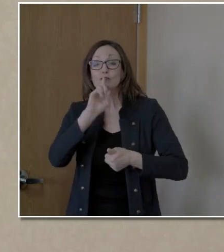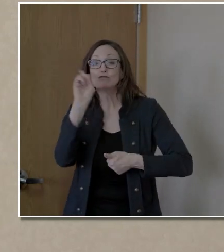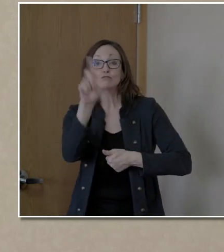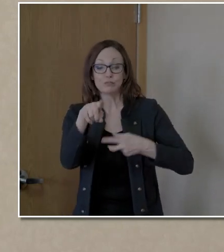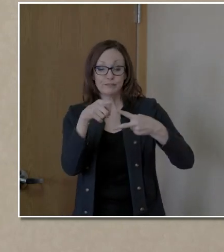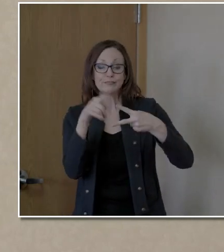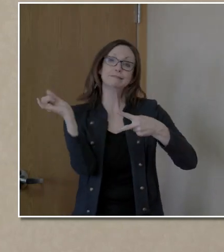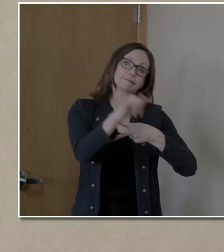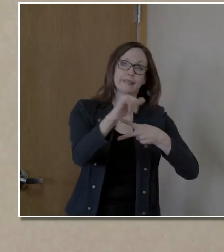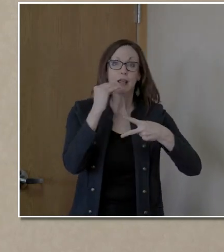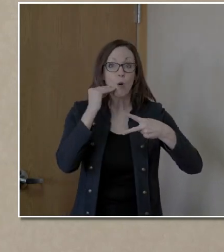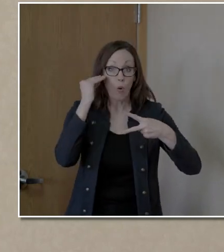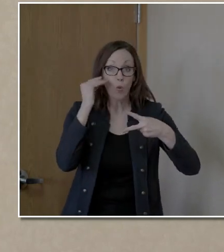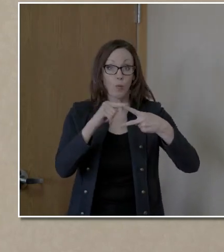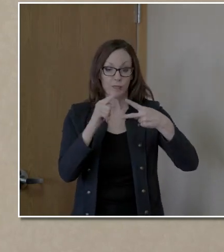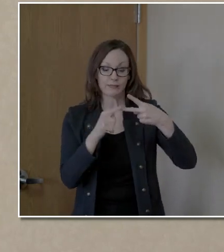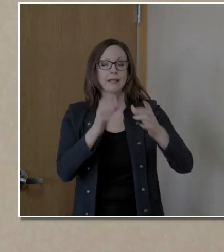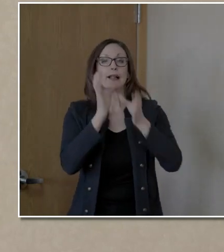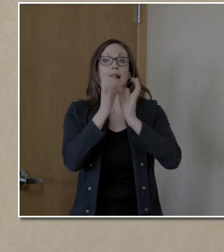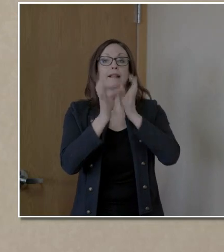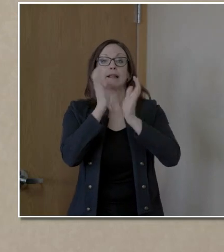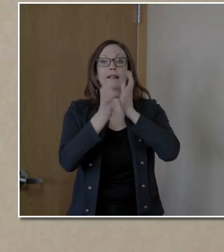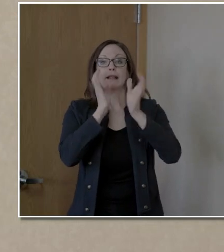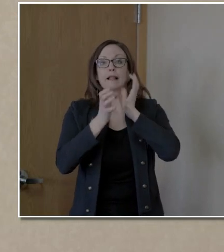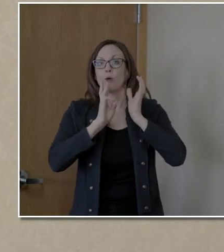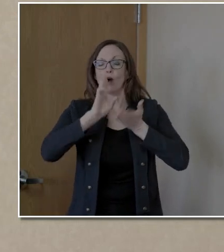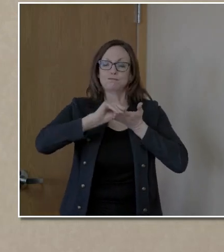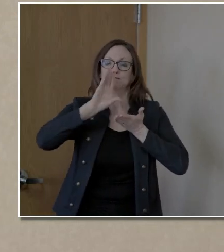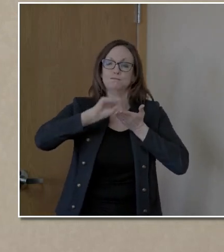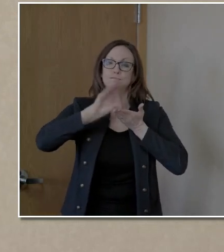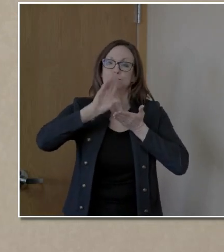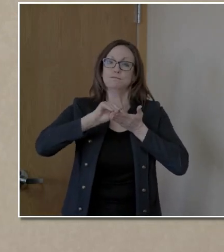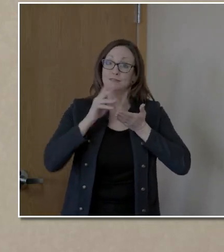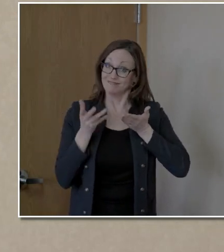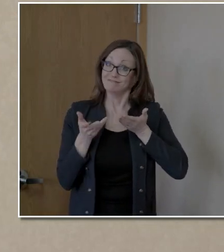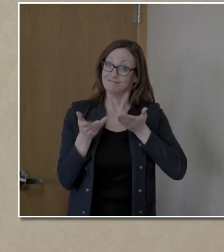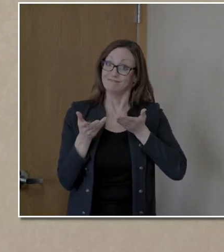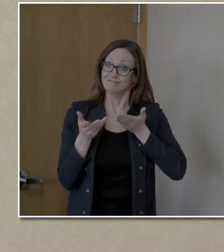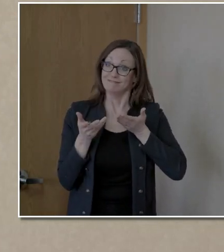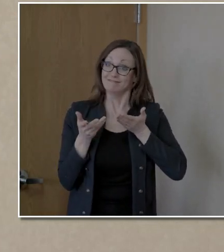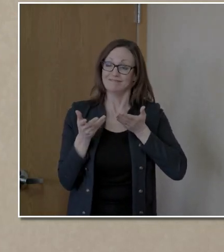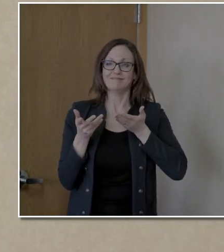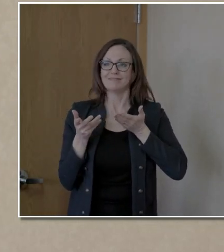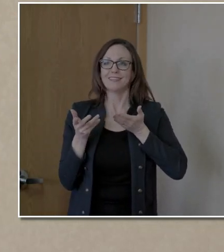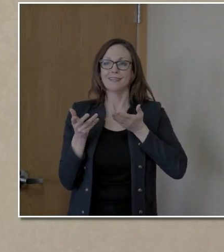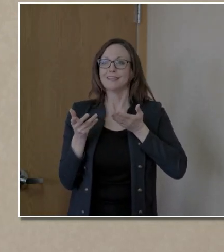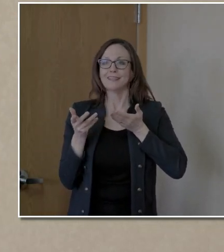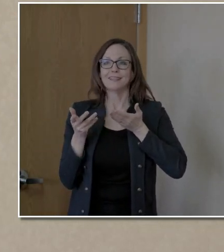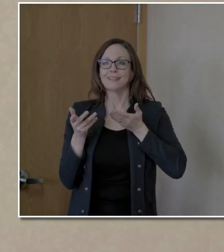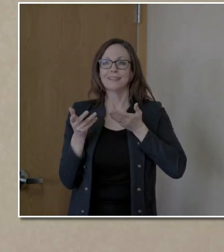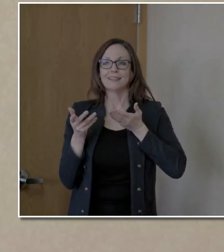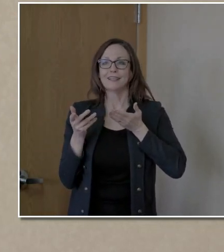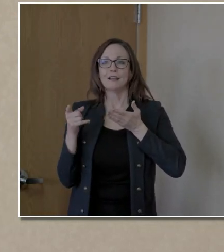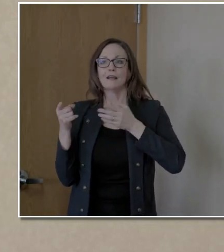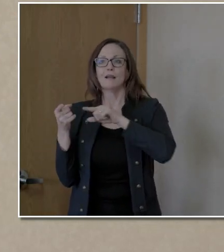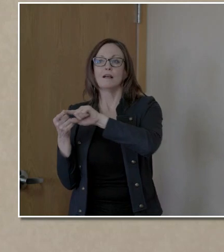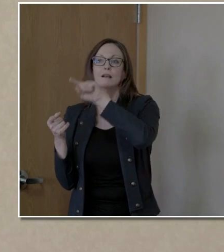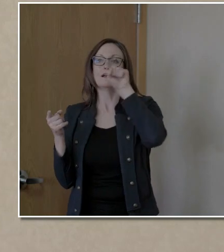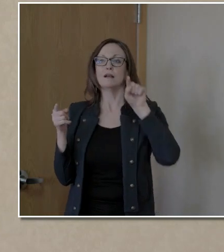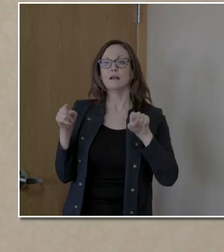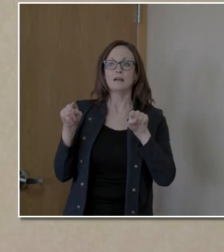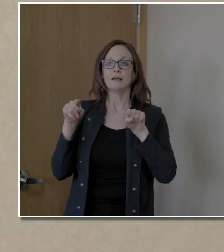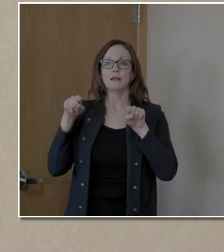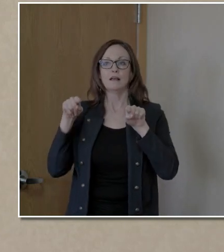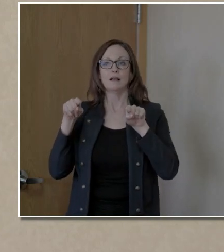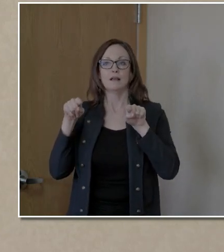like COVID-19. And it is prudent. You don't want to bring people who are infectious into the clinic. What's different